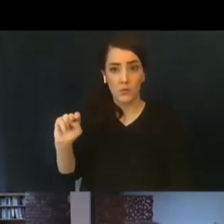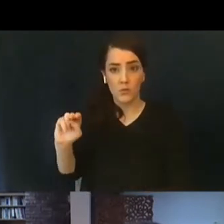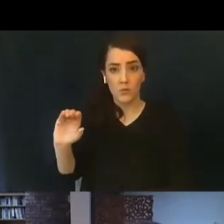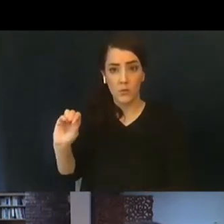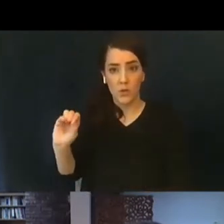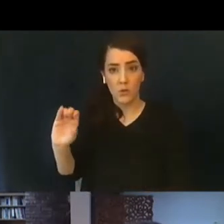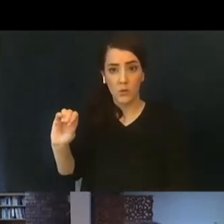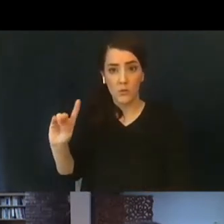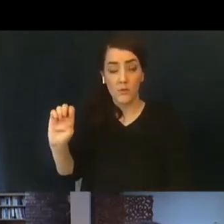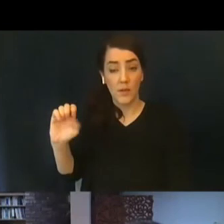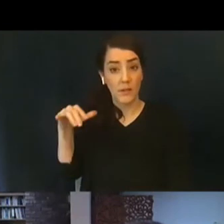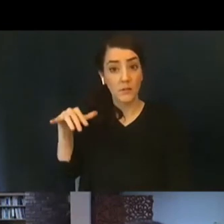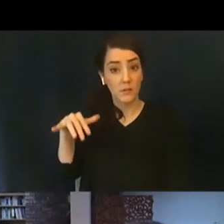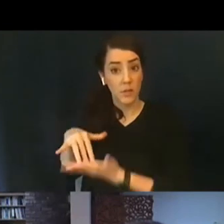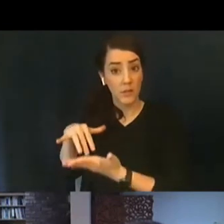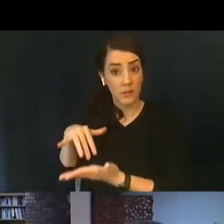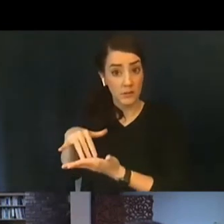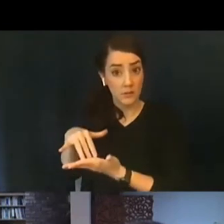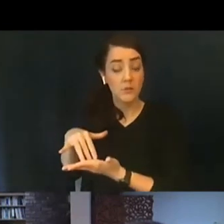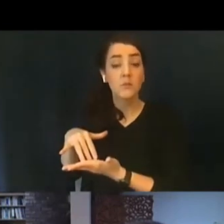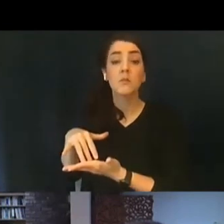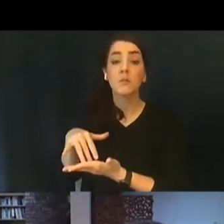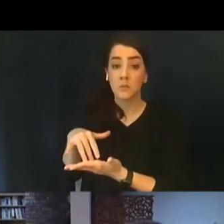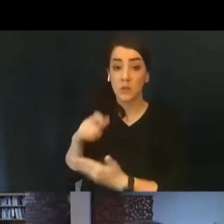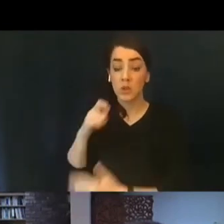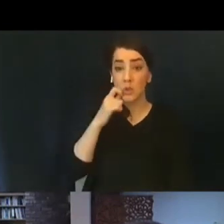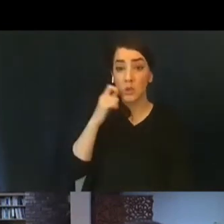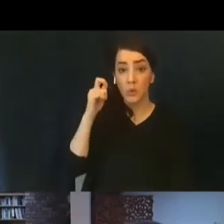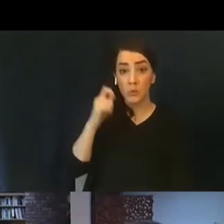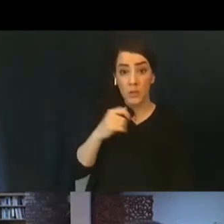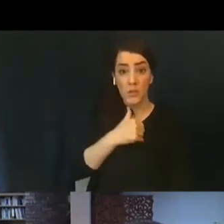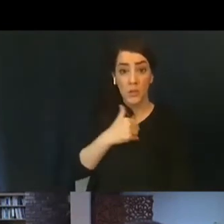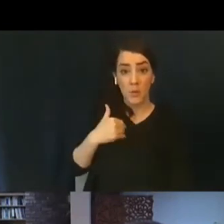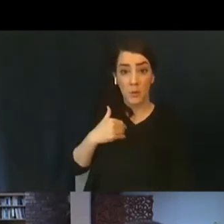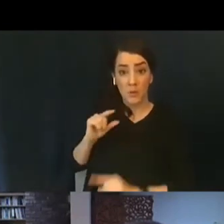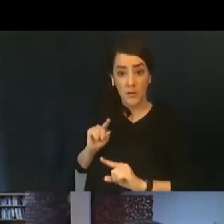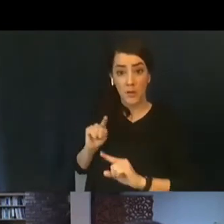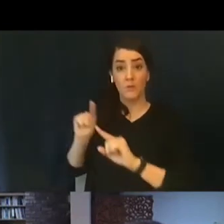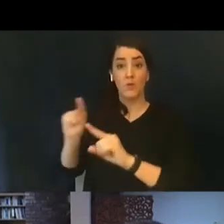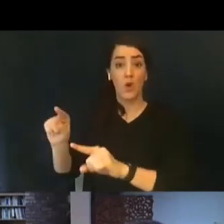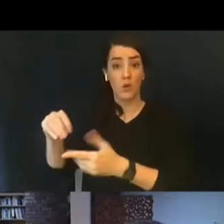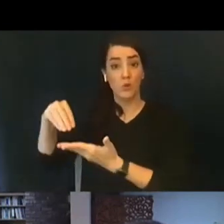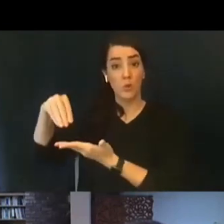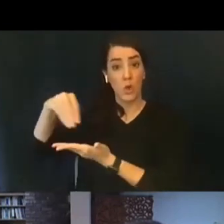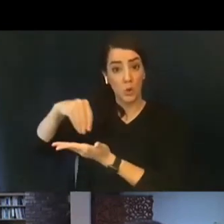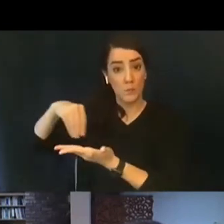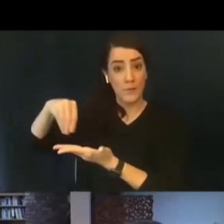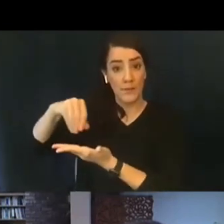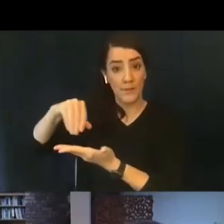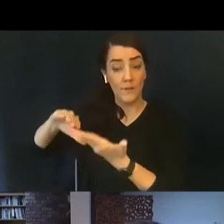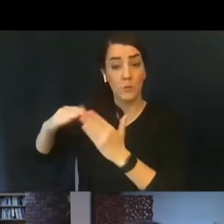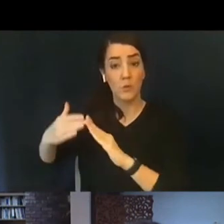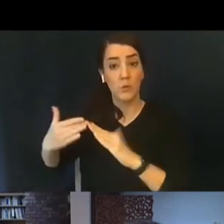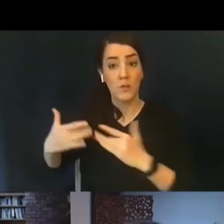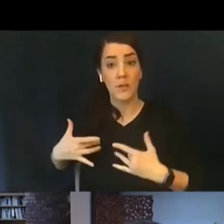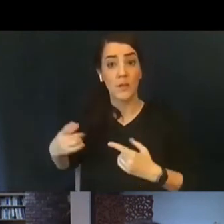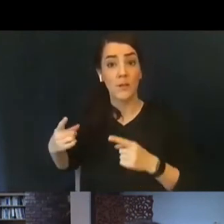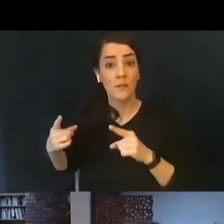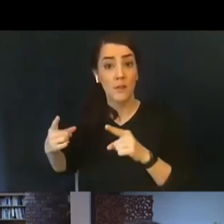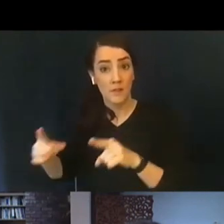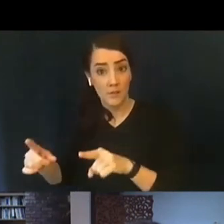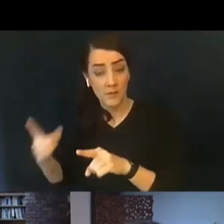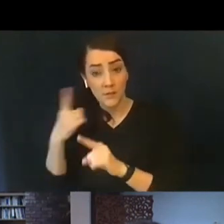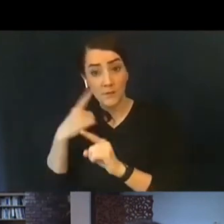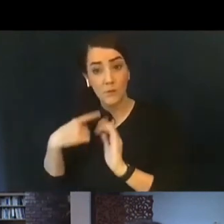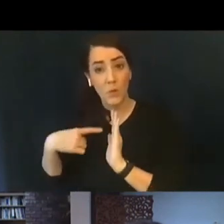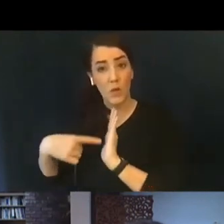worked, uh, have attended the events that our Armenian community, uh, organized. For example, we attended